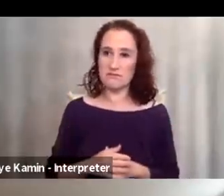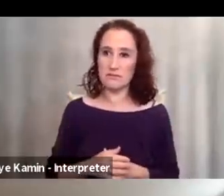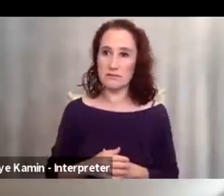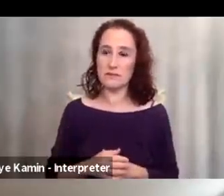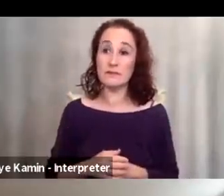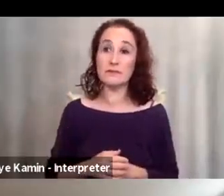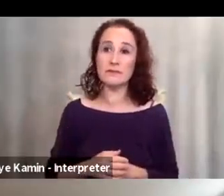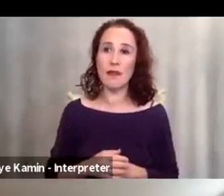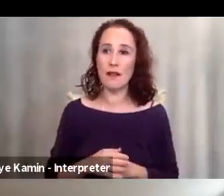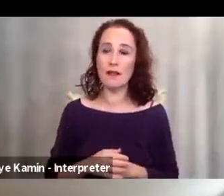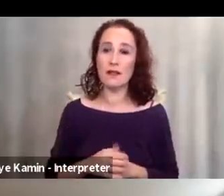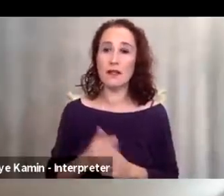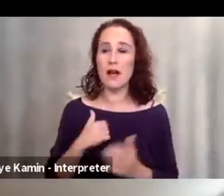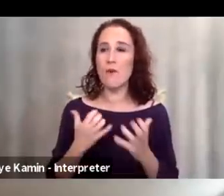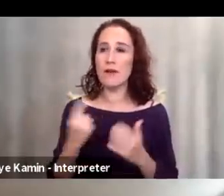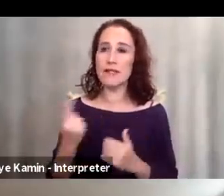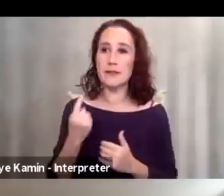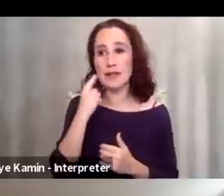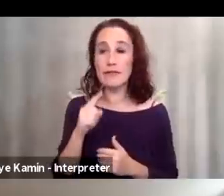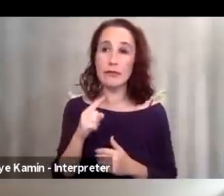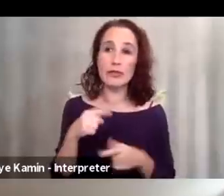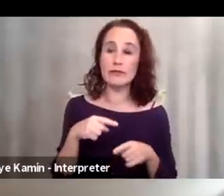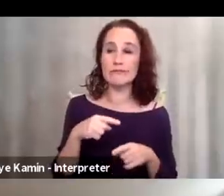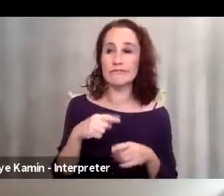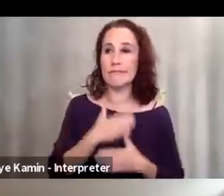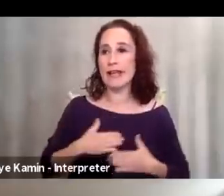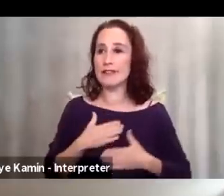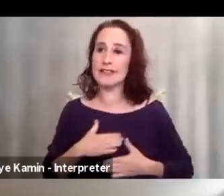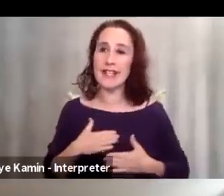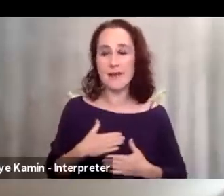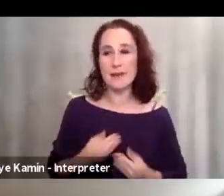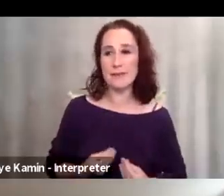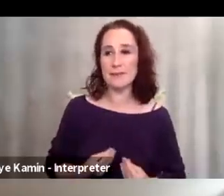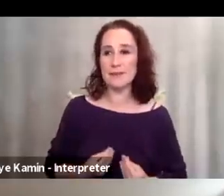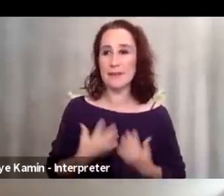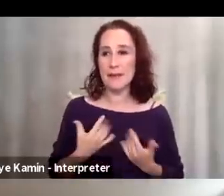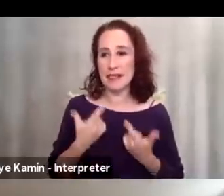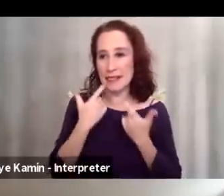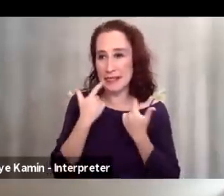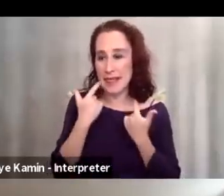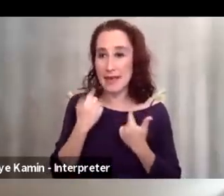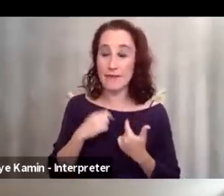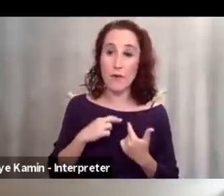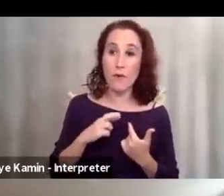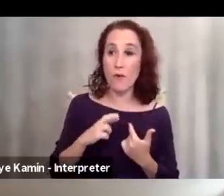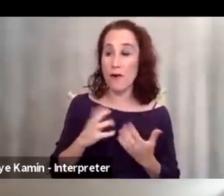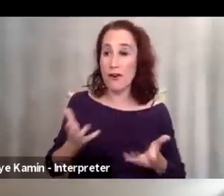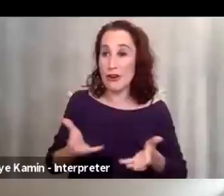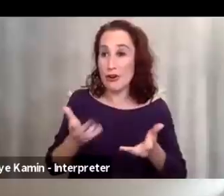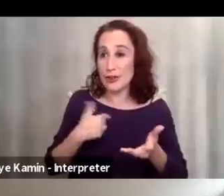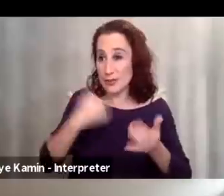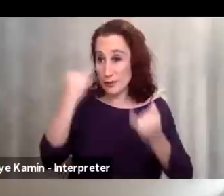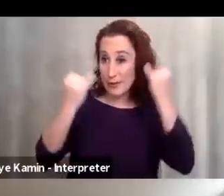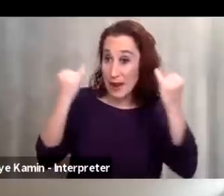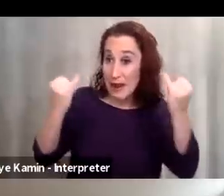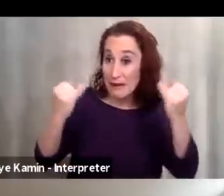something for a rainy day, something that would entertain me and make me laugh and spark my imagination. And I think